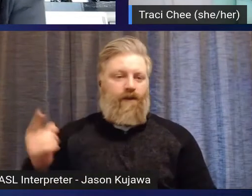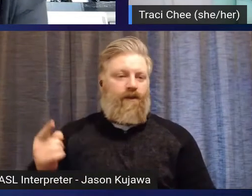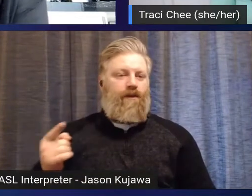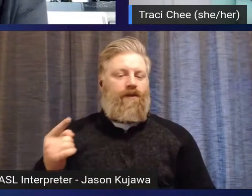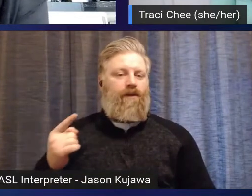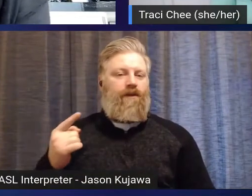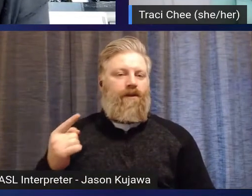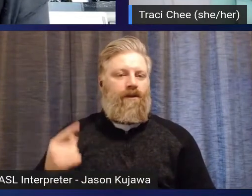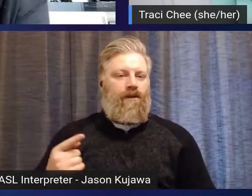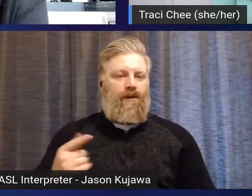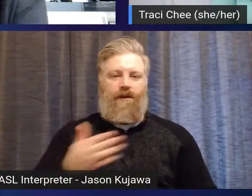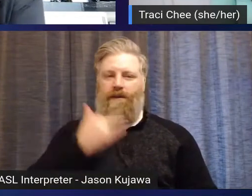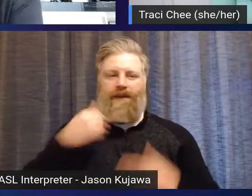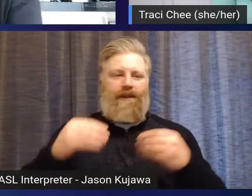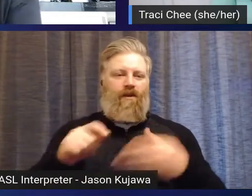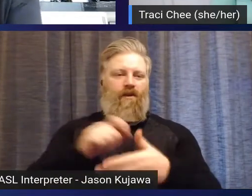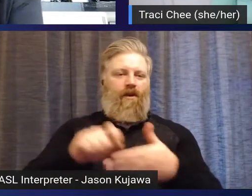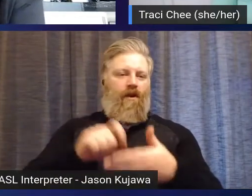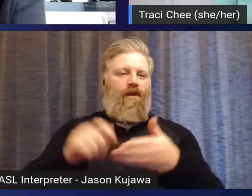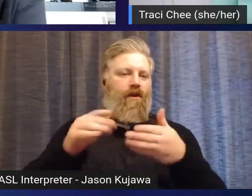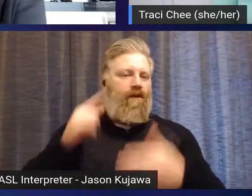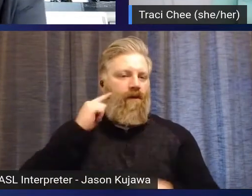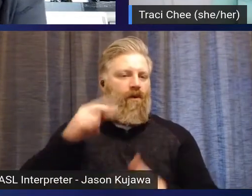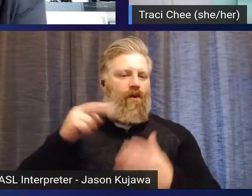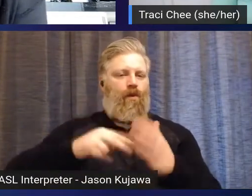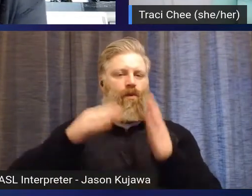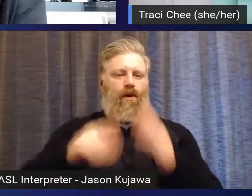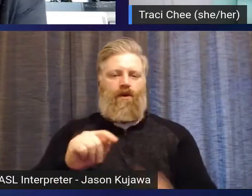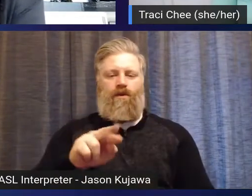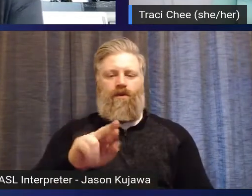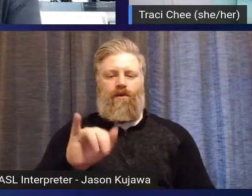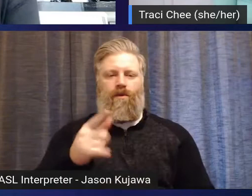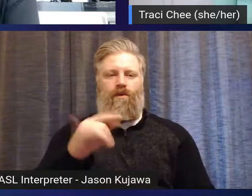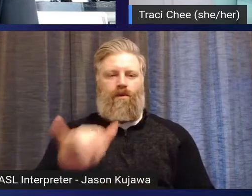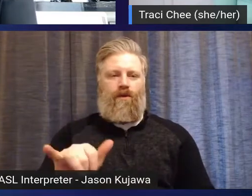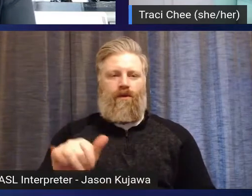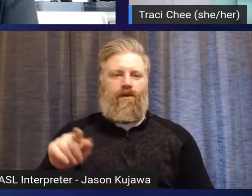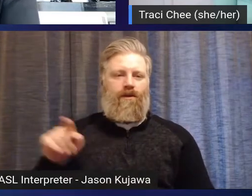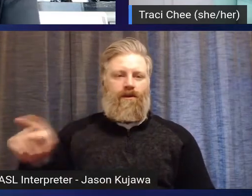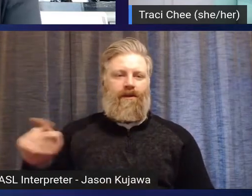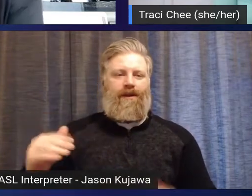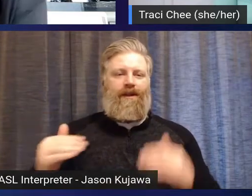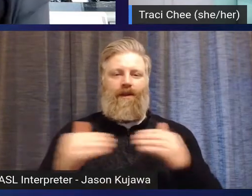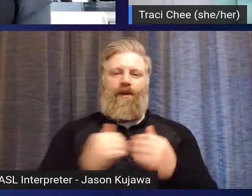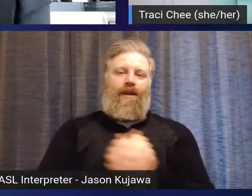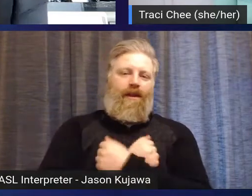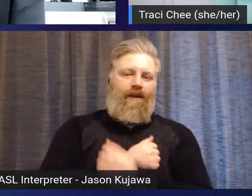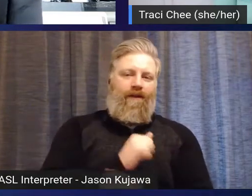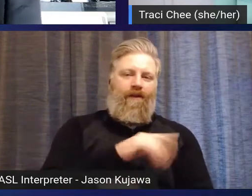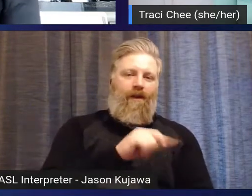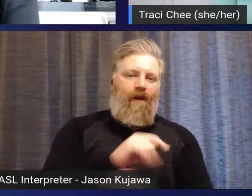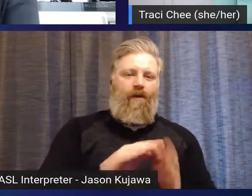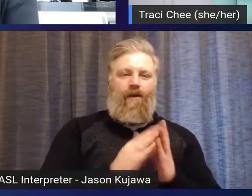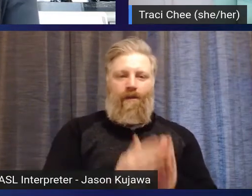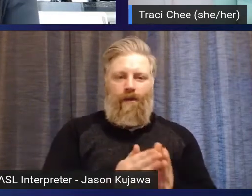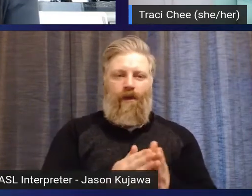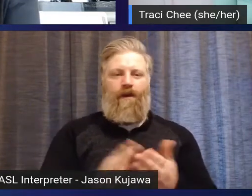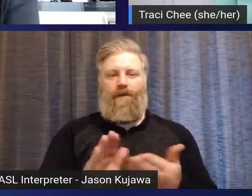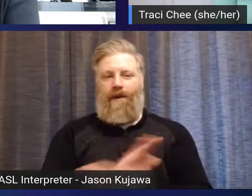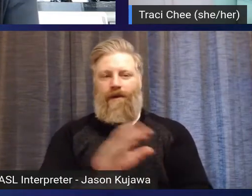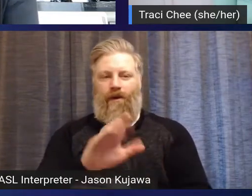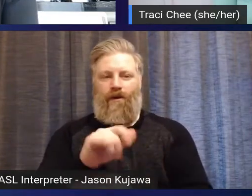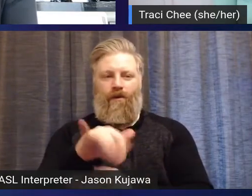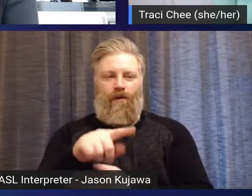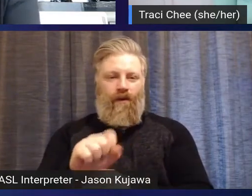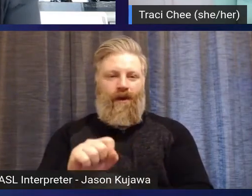of the Reader Trilogy. She describes herself as an all-around word geek who loves book arts and art books, poetry and paper crafts, and dabbles in